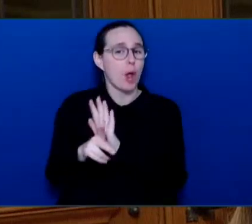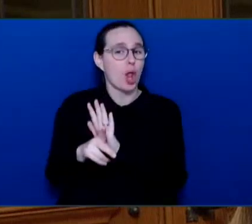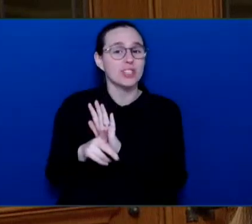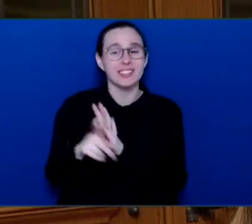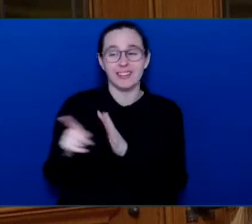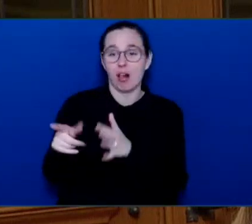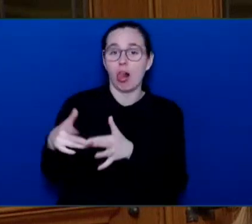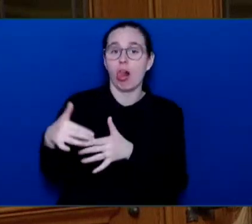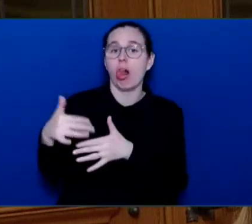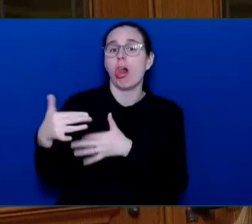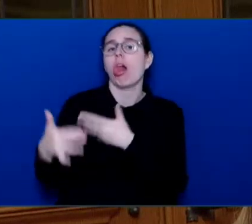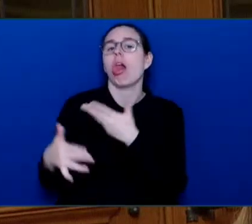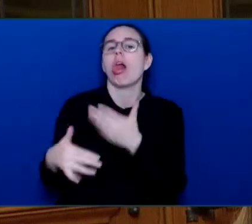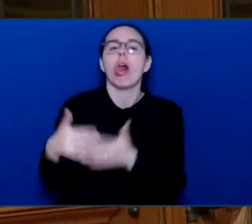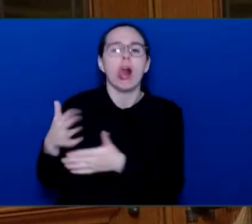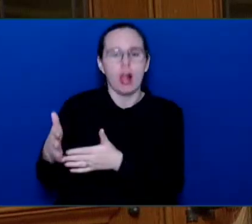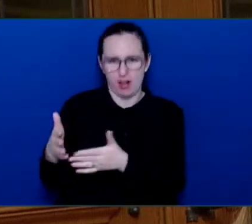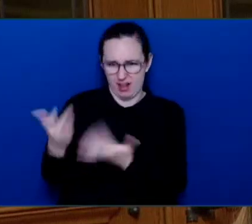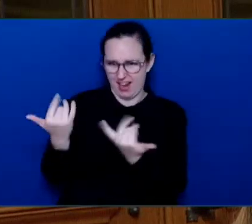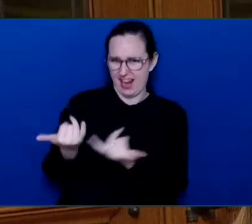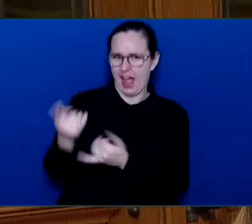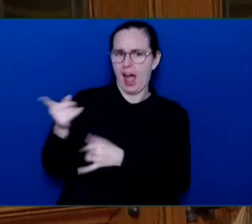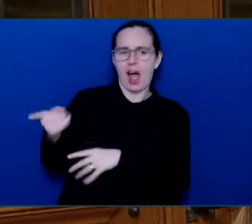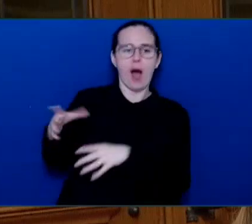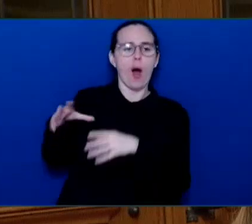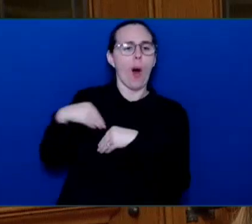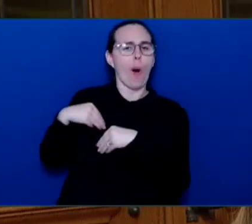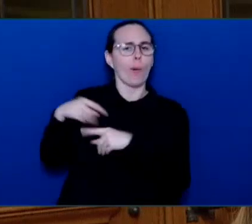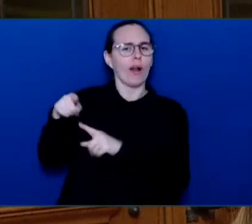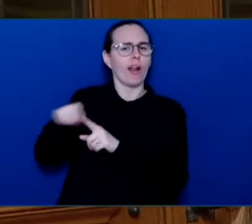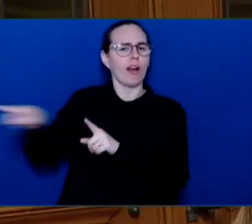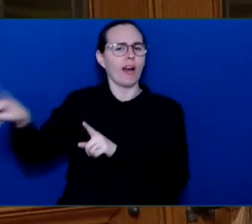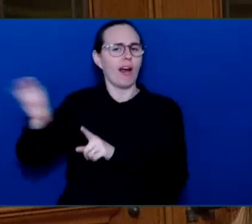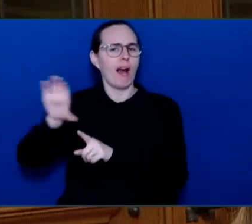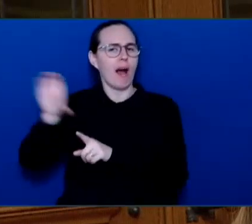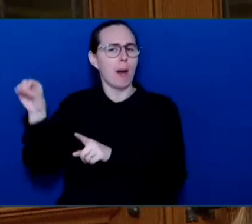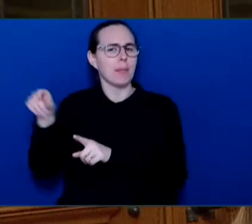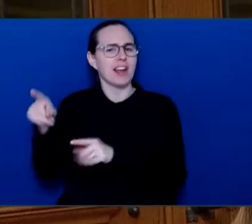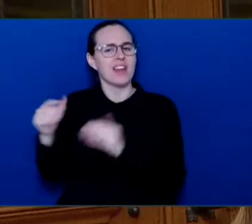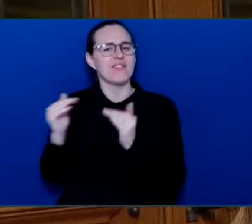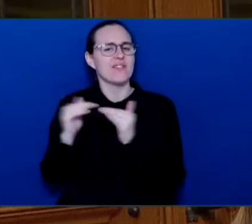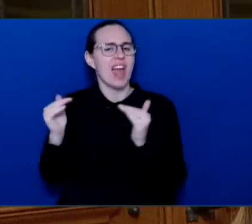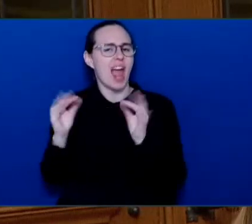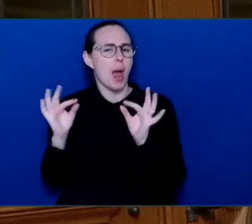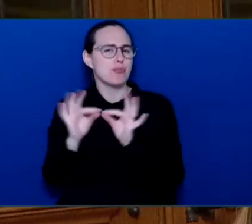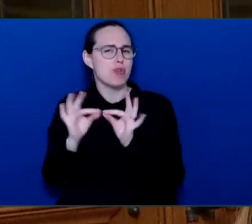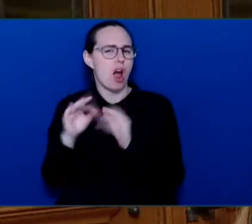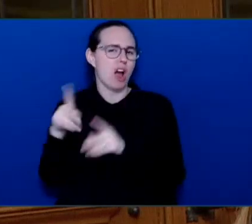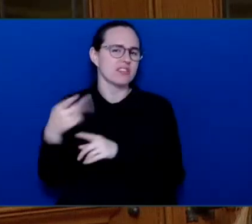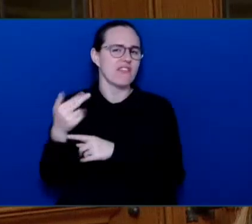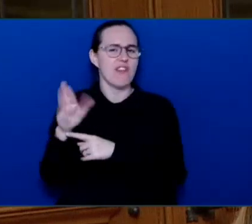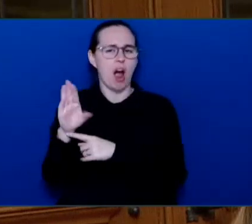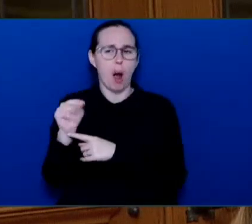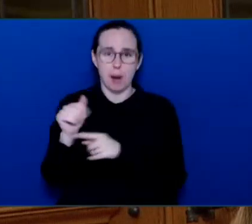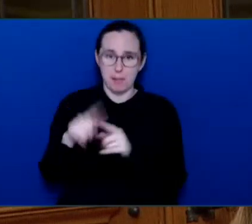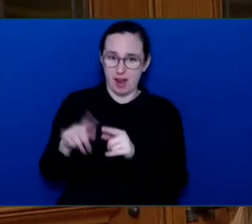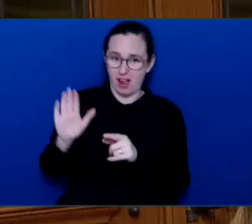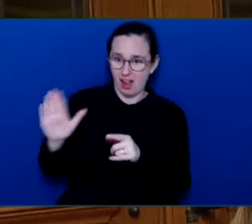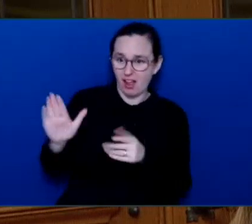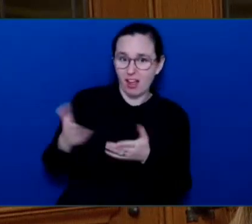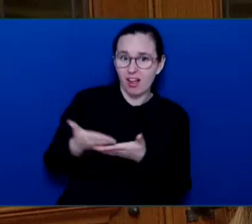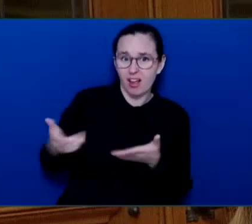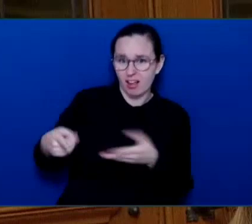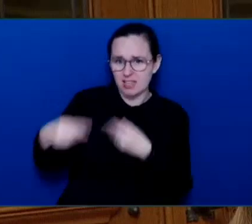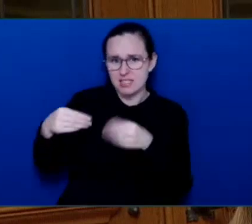peddles so-called safe drugs which are being sold on the streets and in our schools, creating a new generation of addicts.